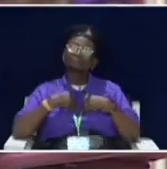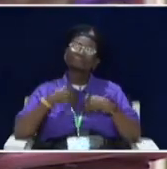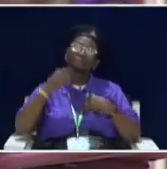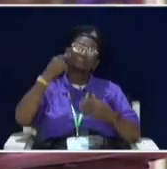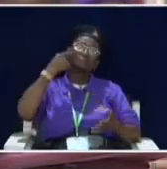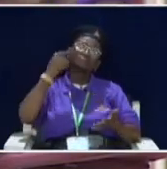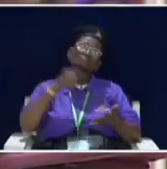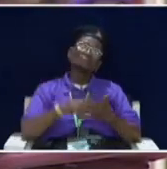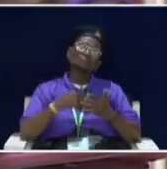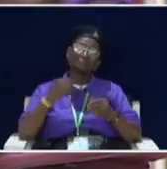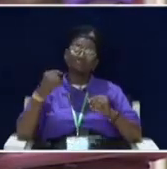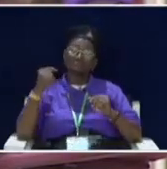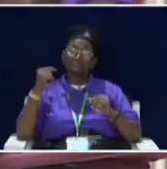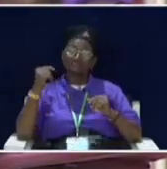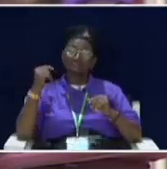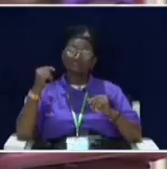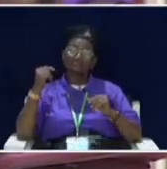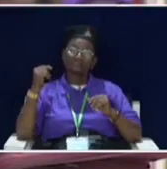si ti fiyesi.